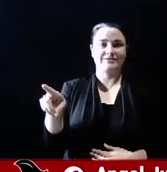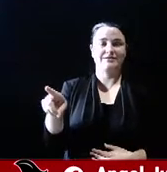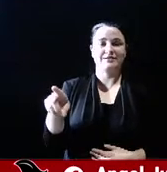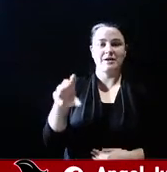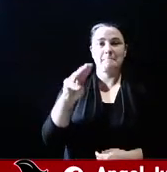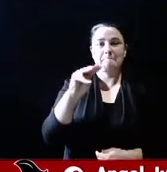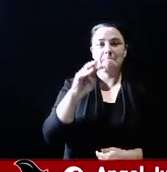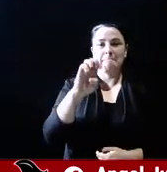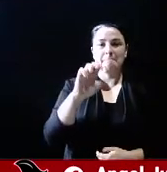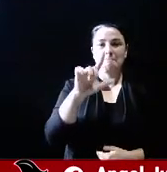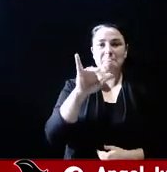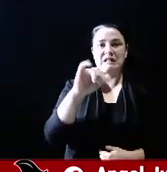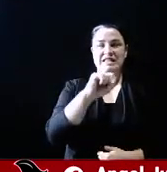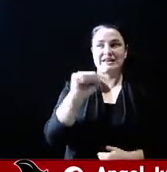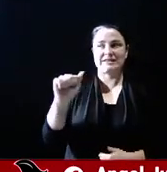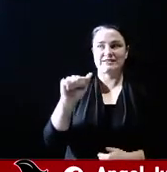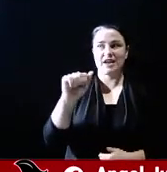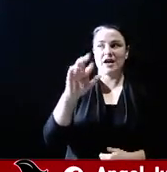Melissa Leal,